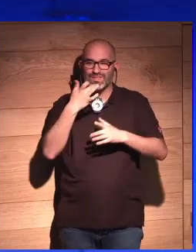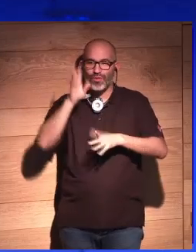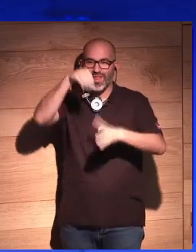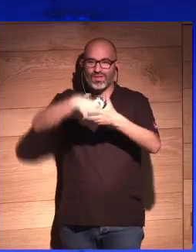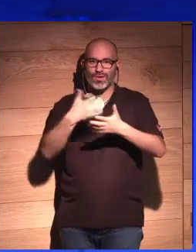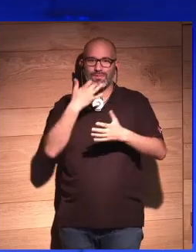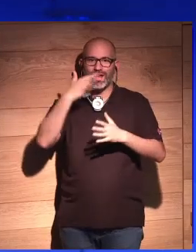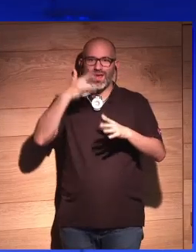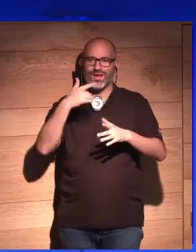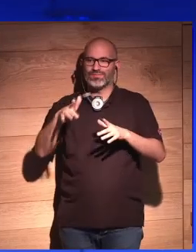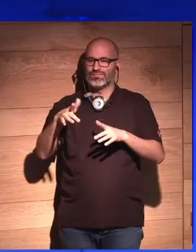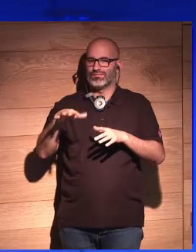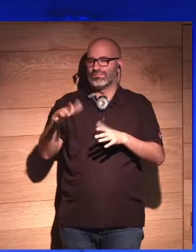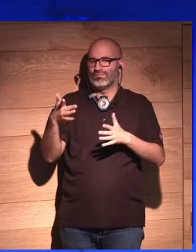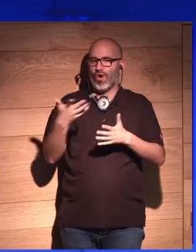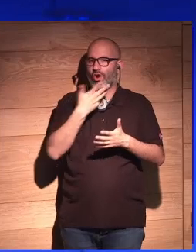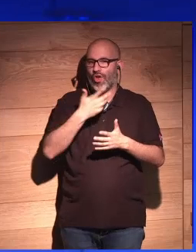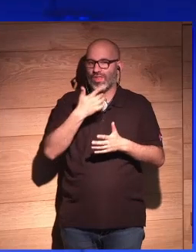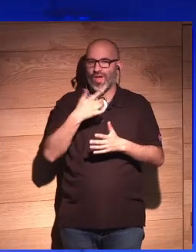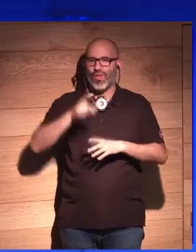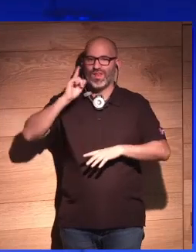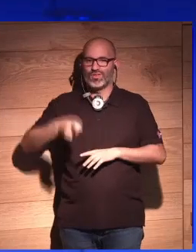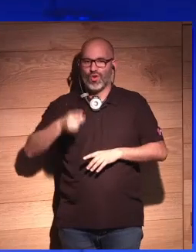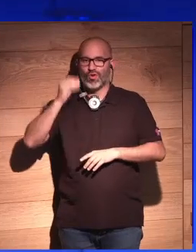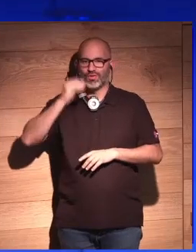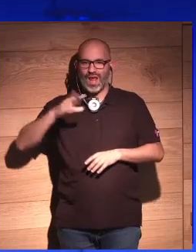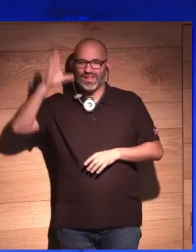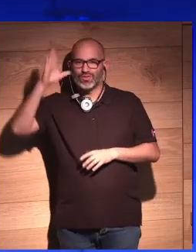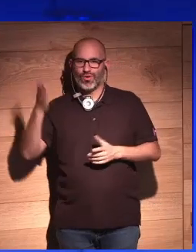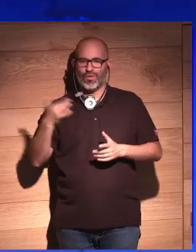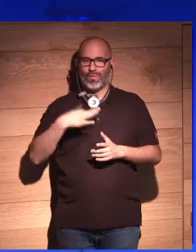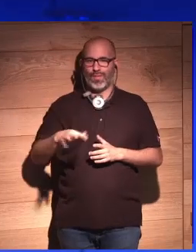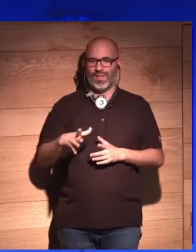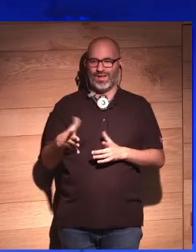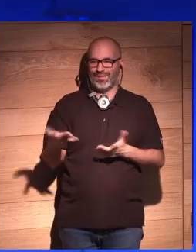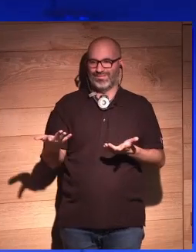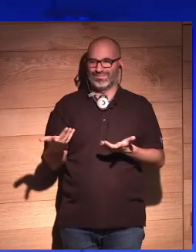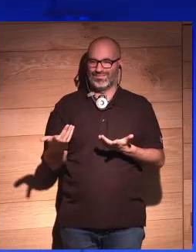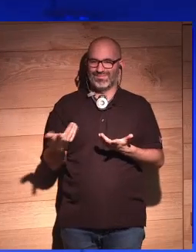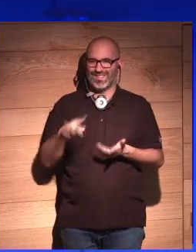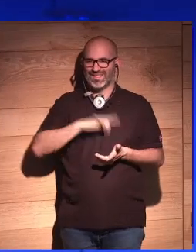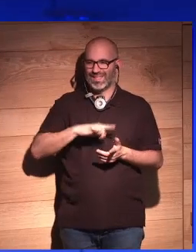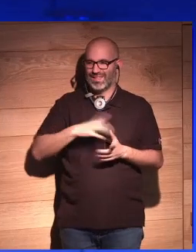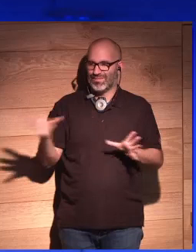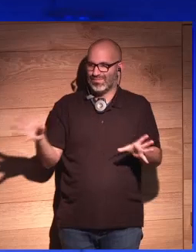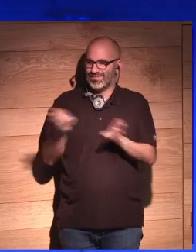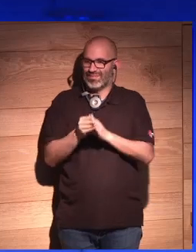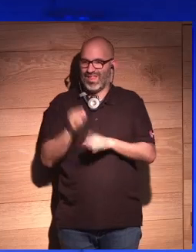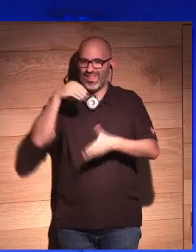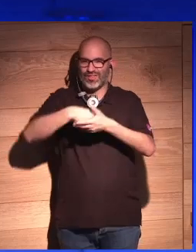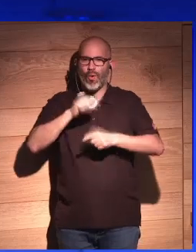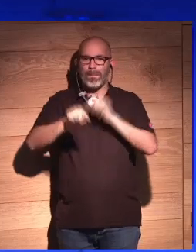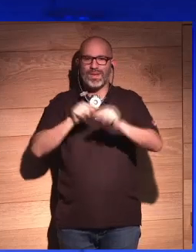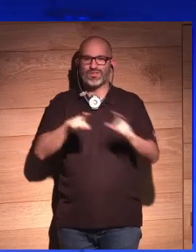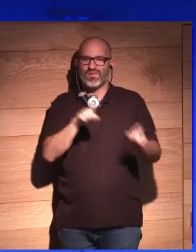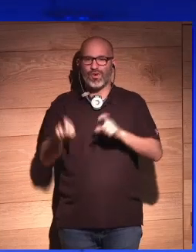the motion, the dynamism of what it means to be a computer virus. In this piece, it won an Emmy as well